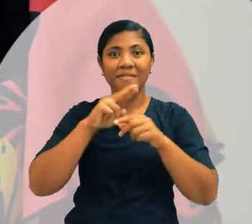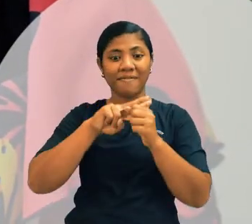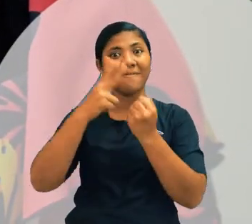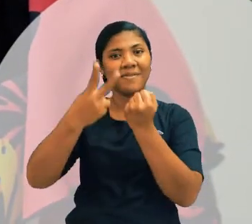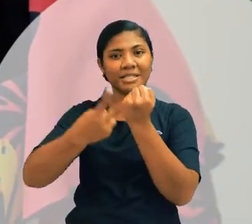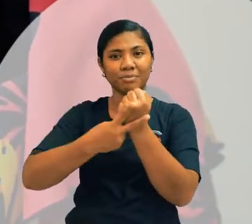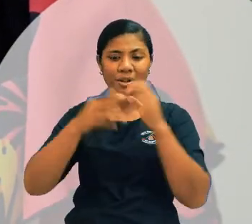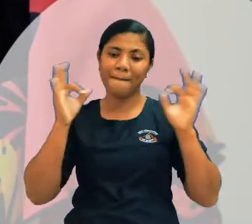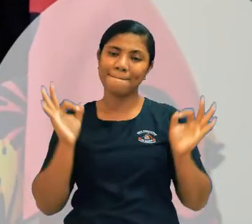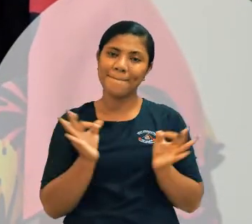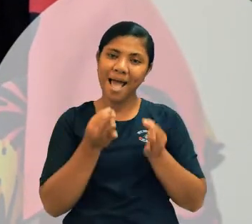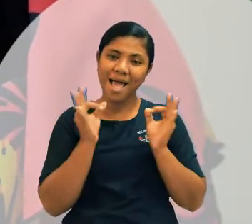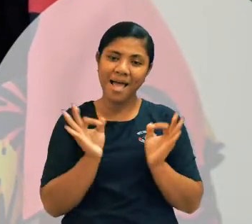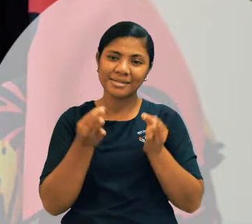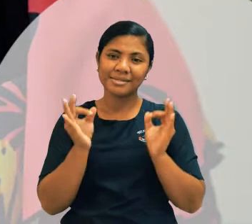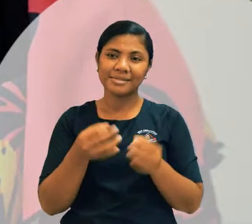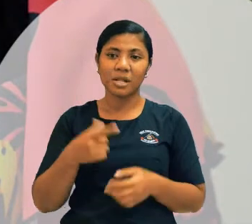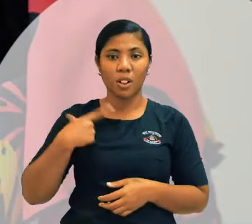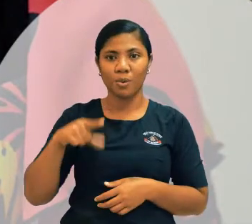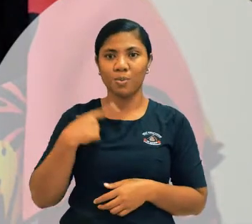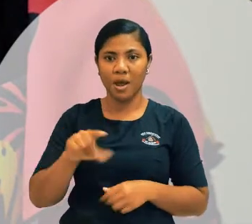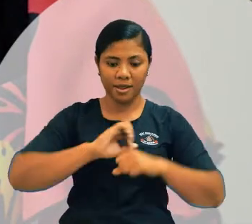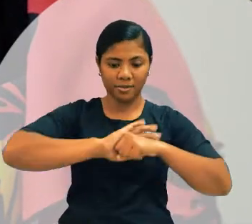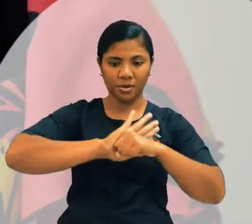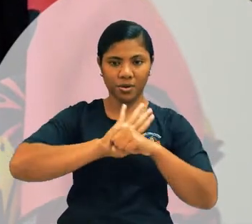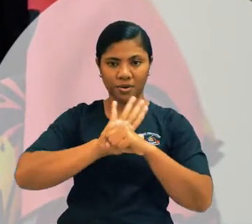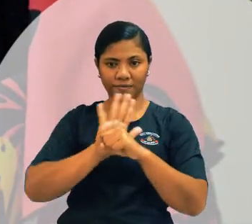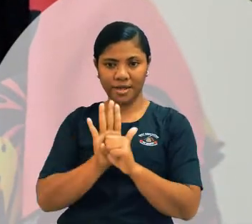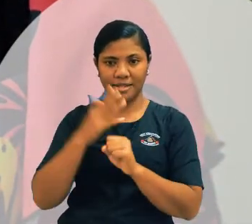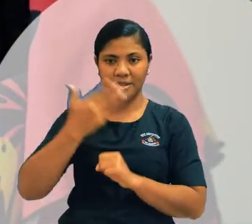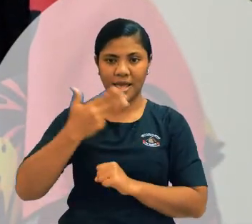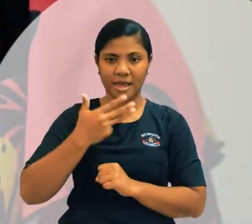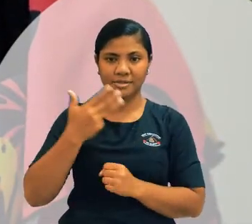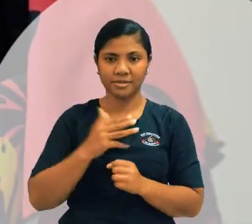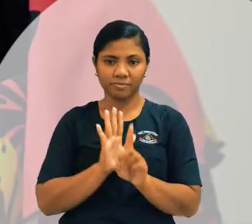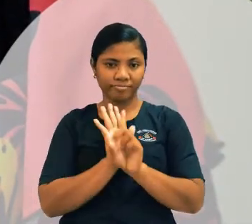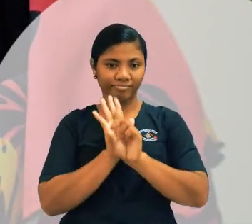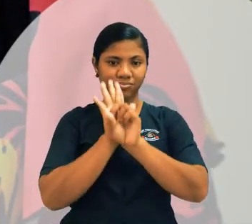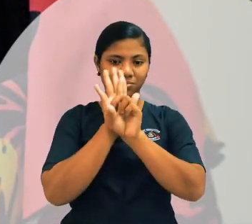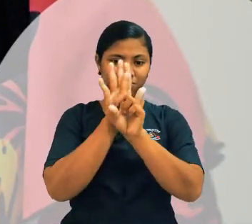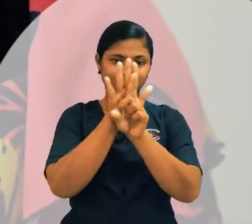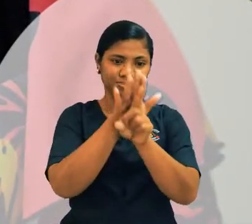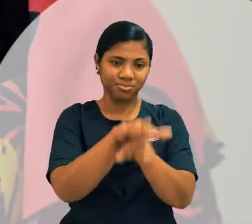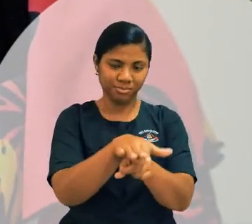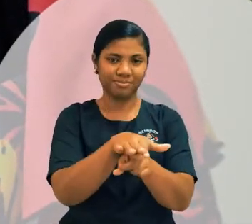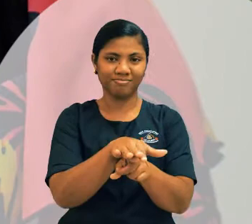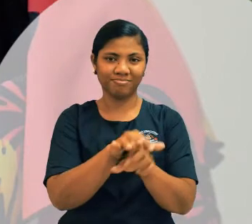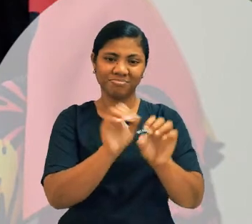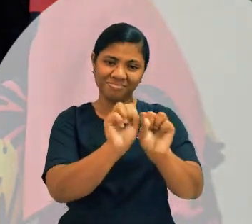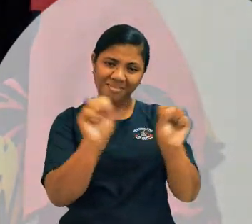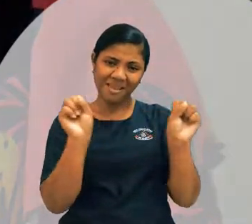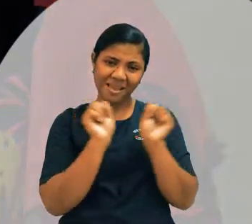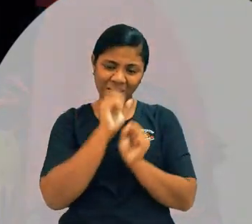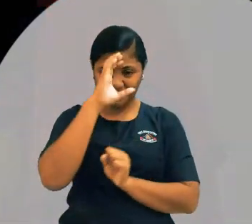disabilities were the most vulnerable ones, and I think they are continuing to be, given that some restrictions are still not